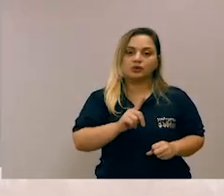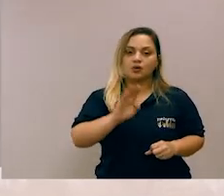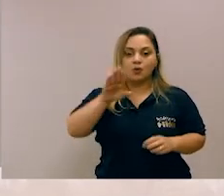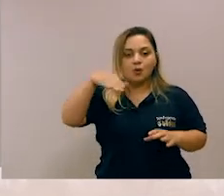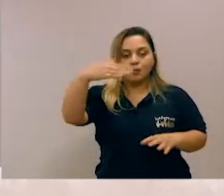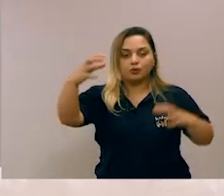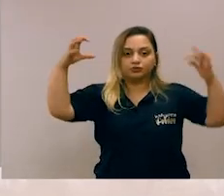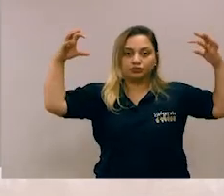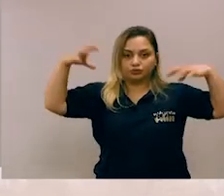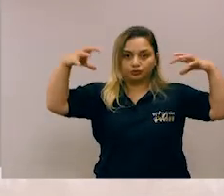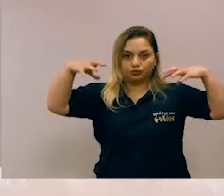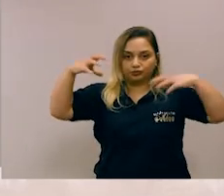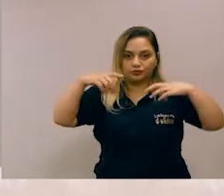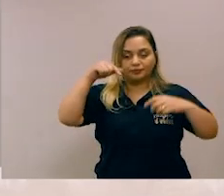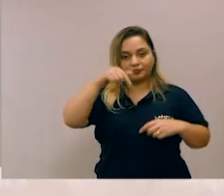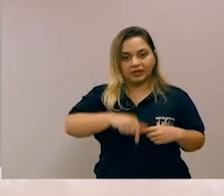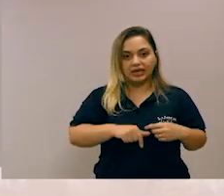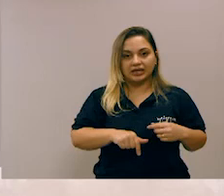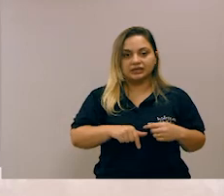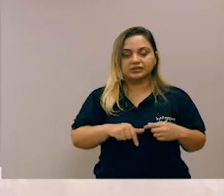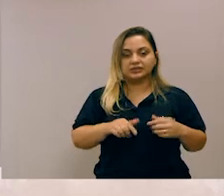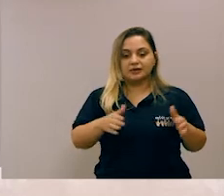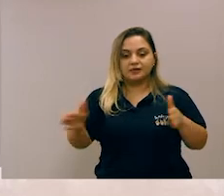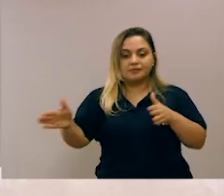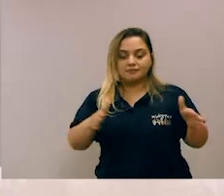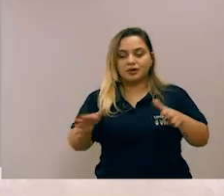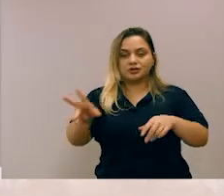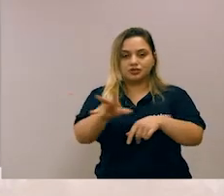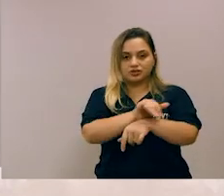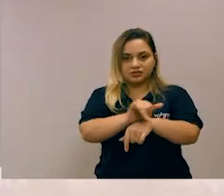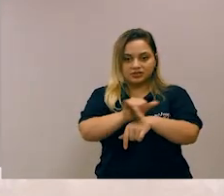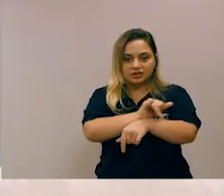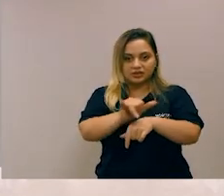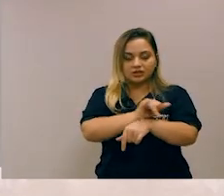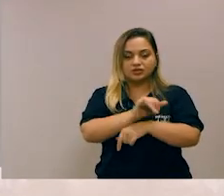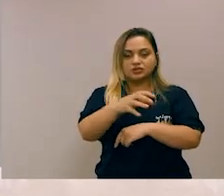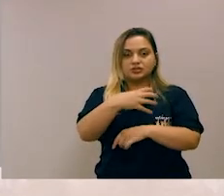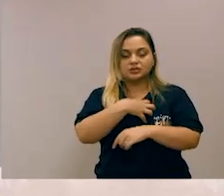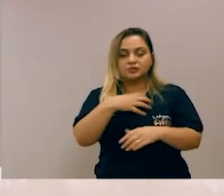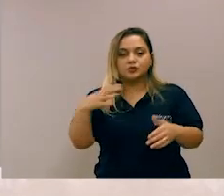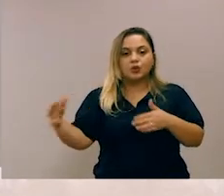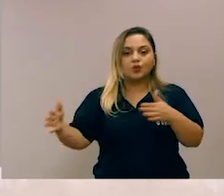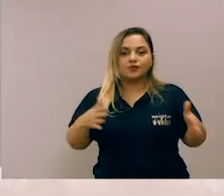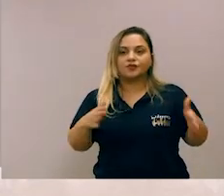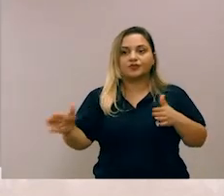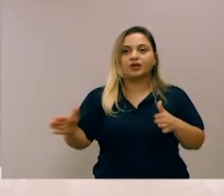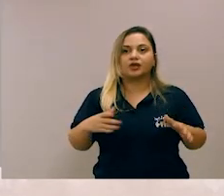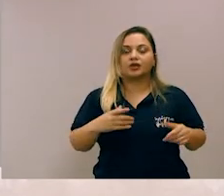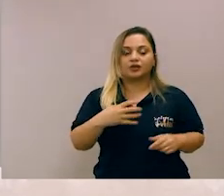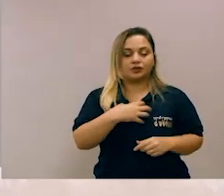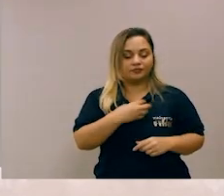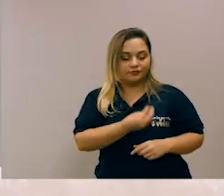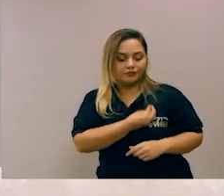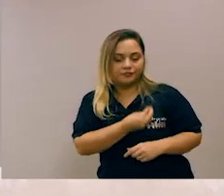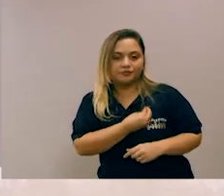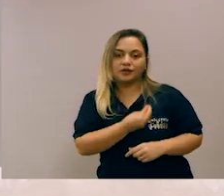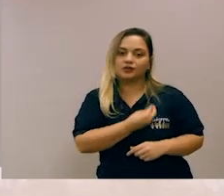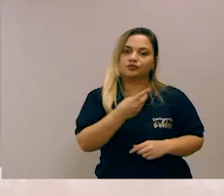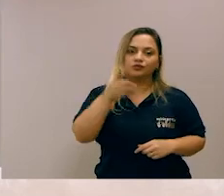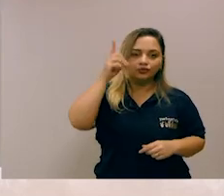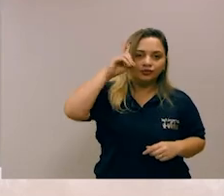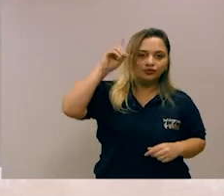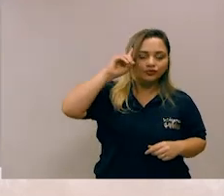security on keeping the work during the rainy season. So this is the strategic part. This is what we